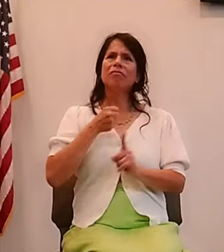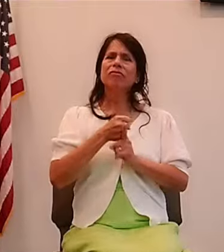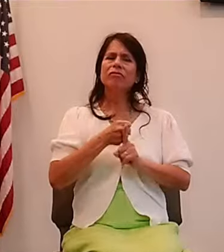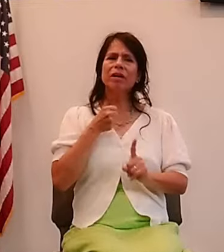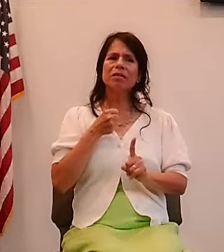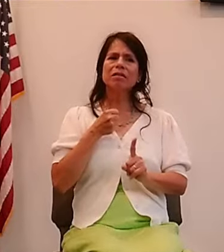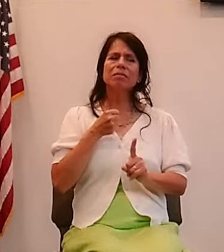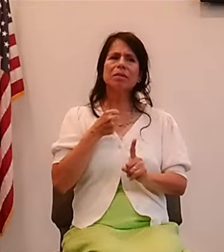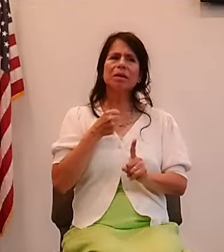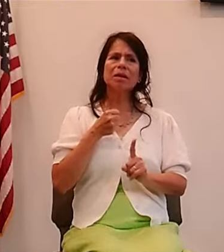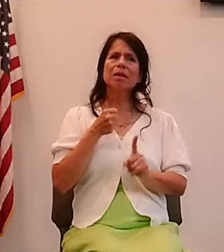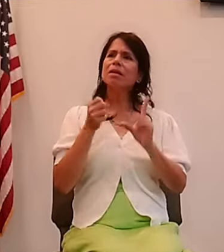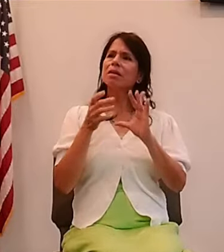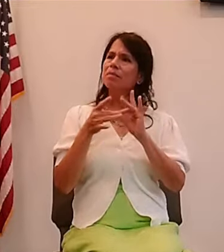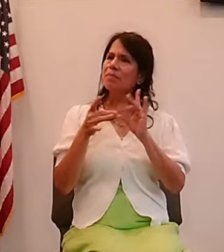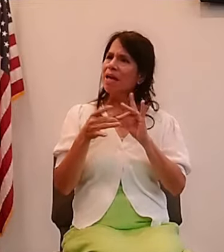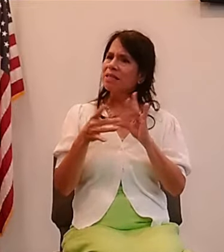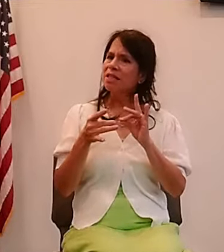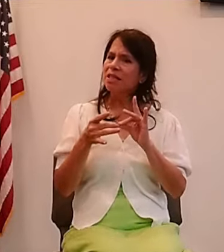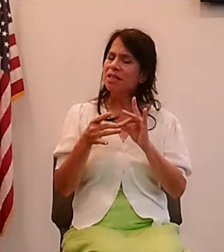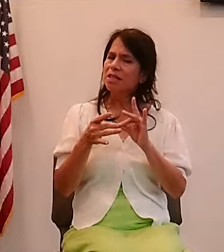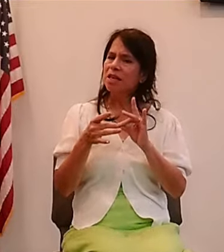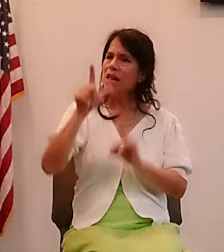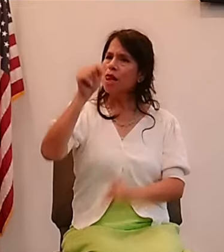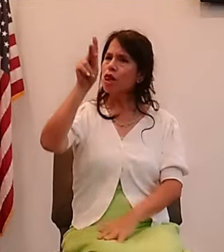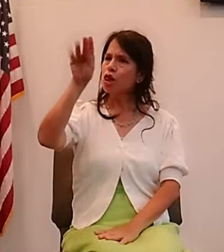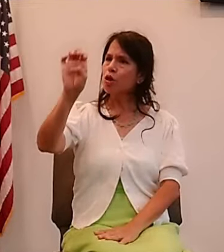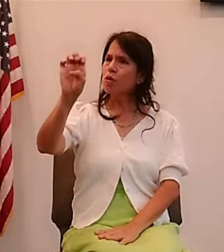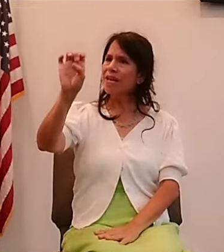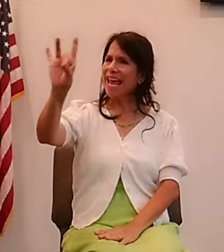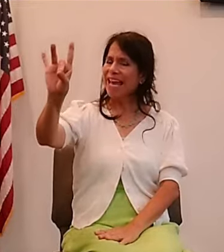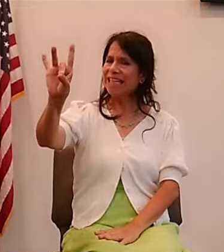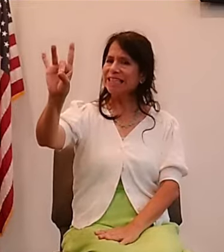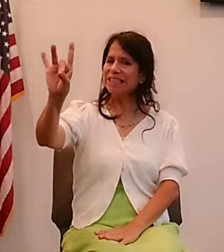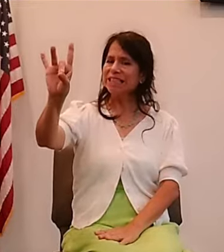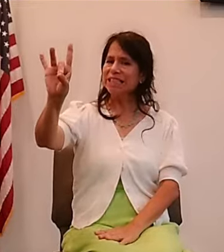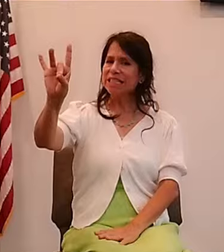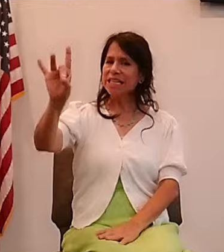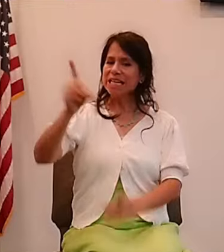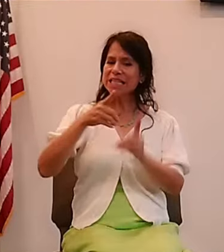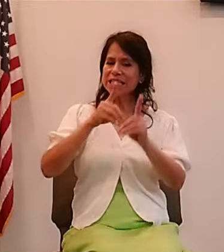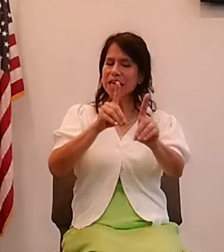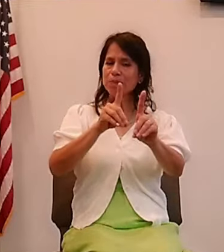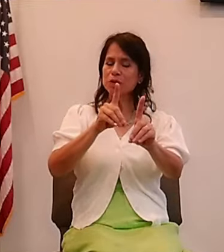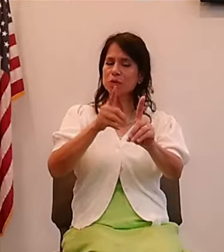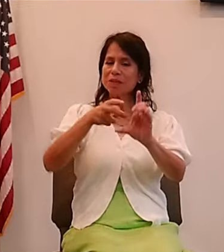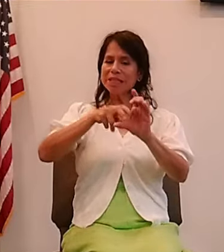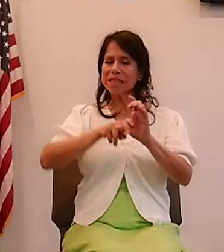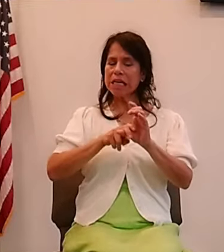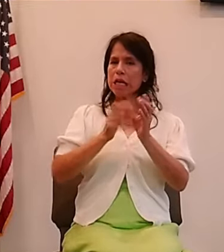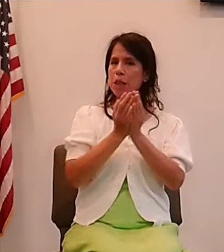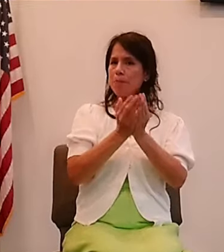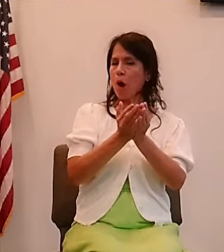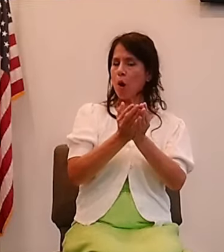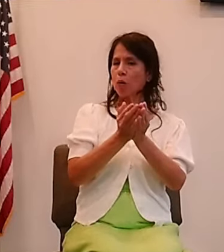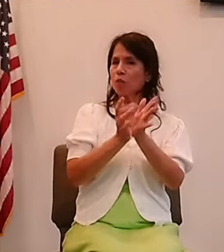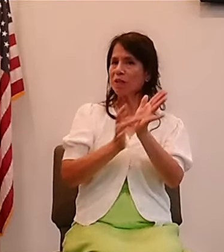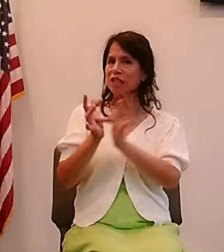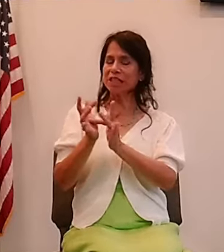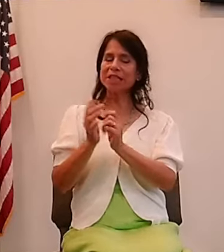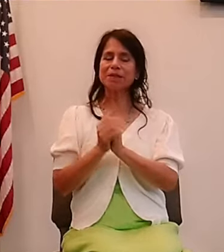the passage in Luke 8 where the disciples were in the boat with Jesus. And